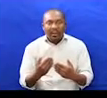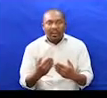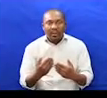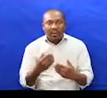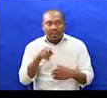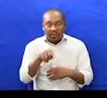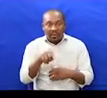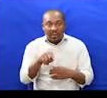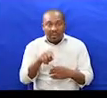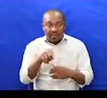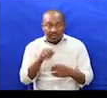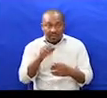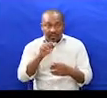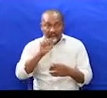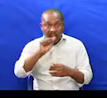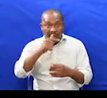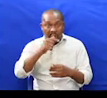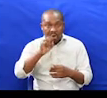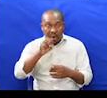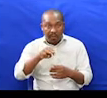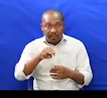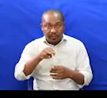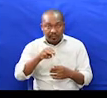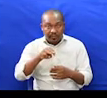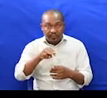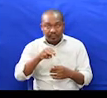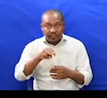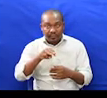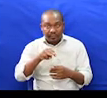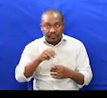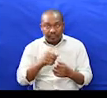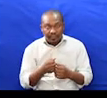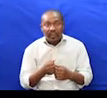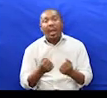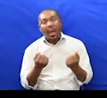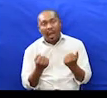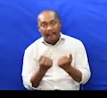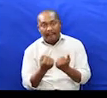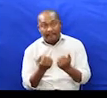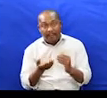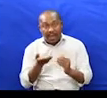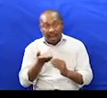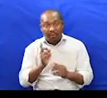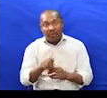this atom bring about the formation of